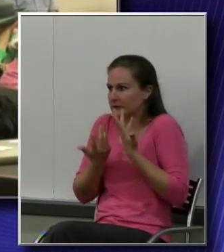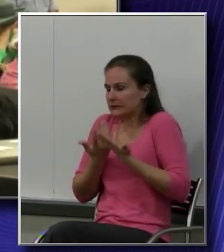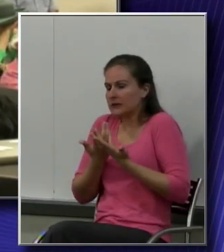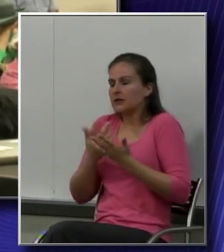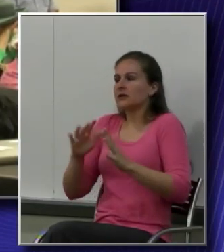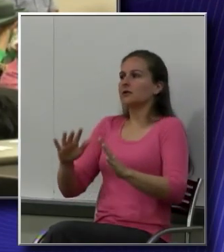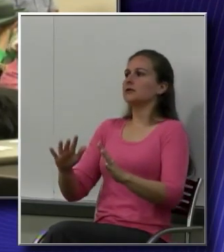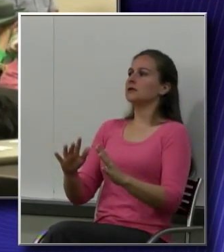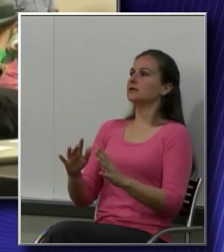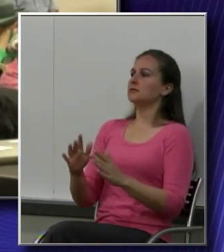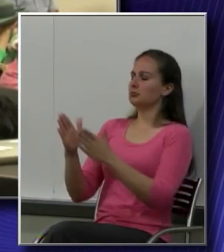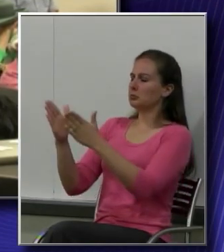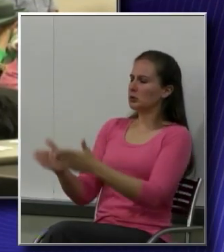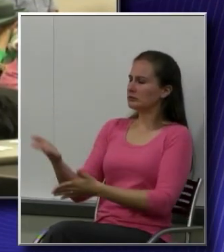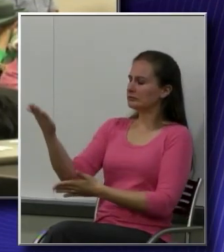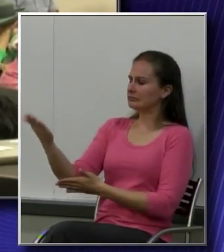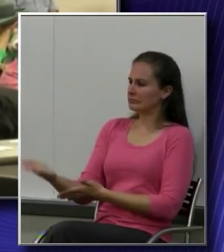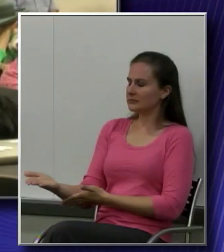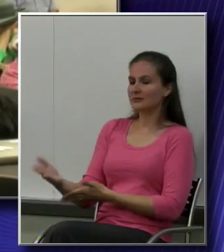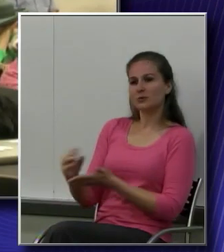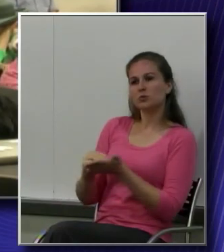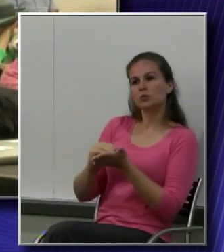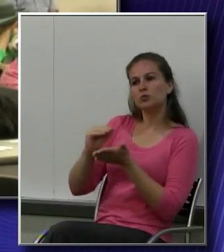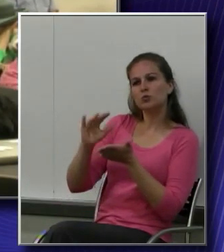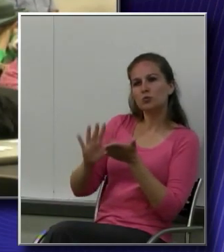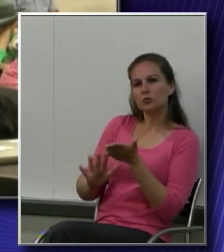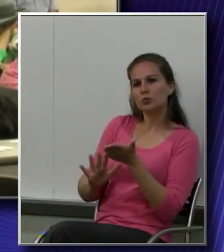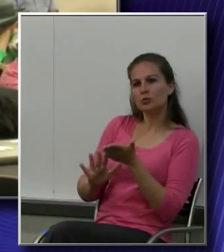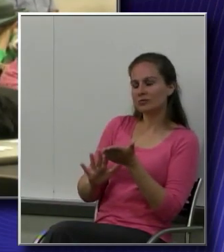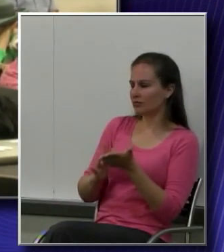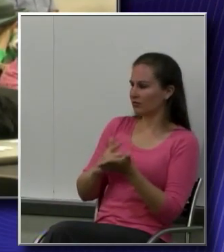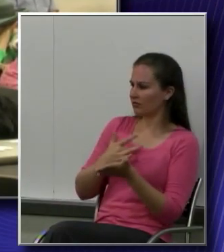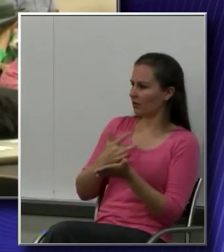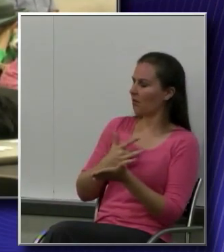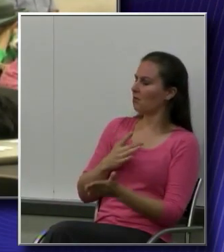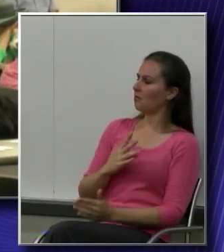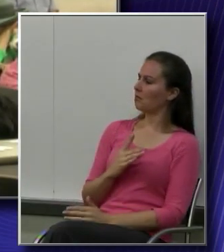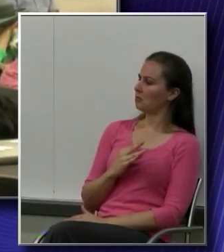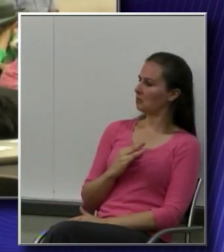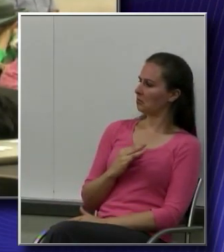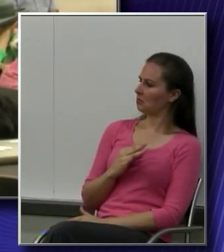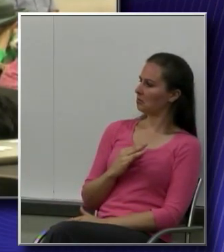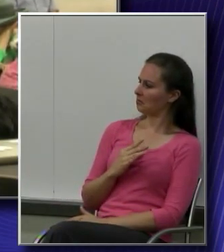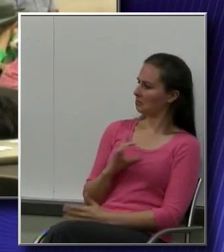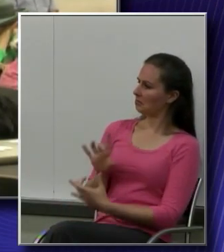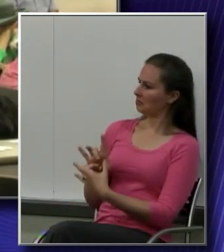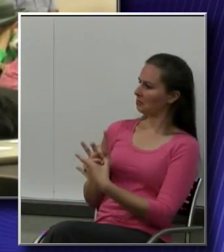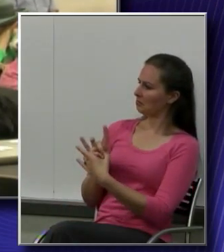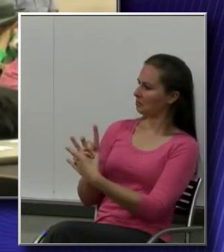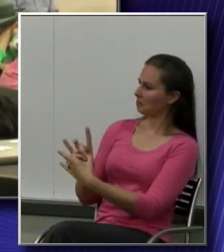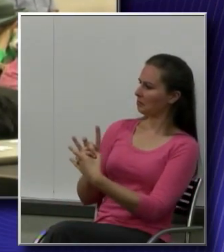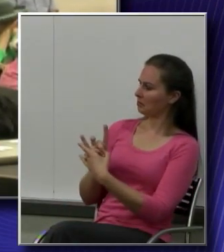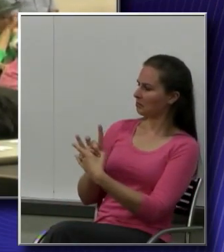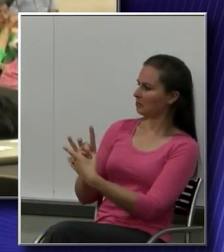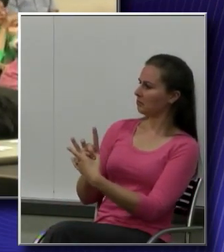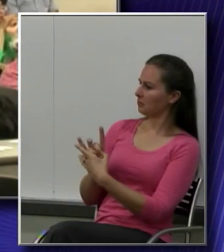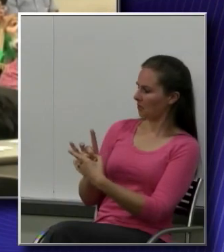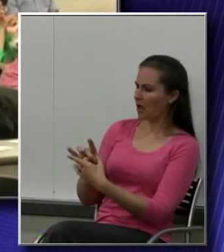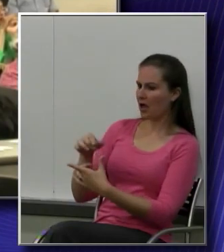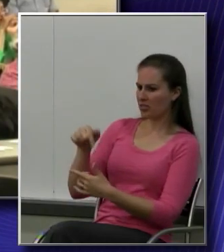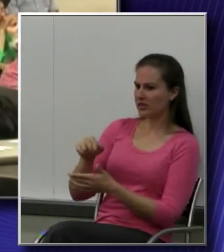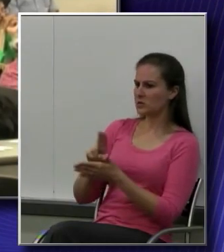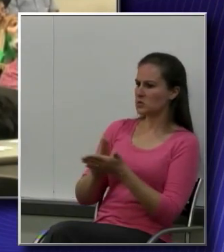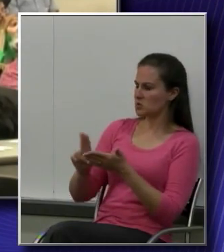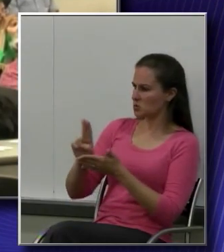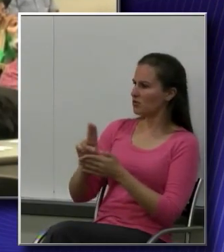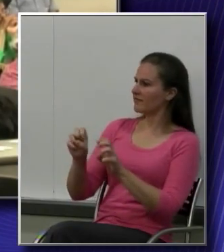Someone in which the students can feel that they have a university system that is worthy of